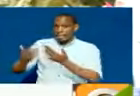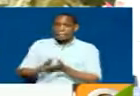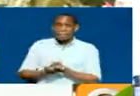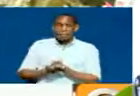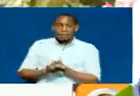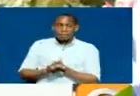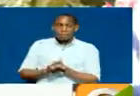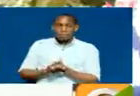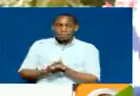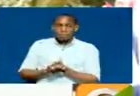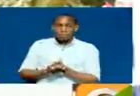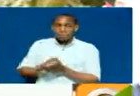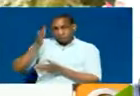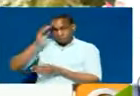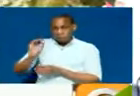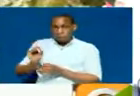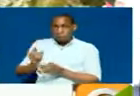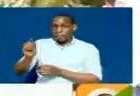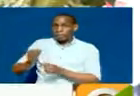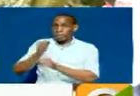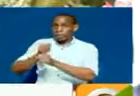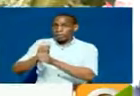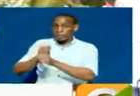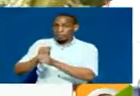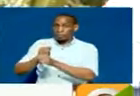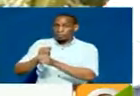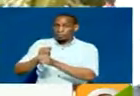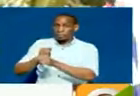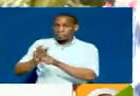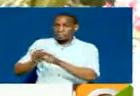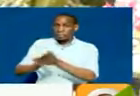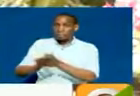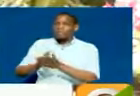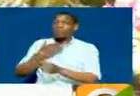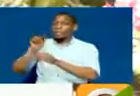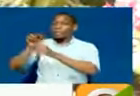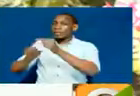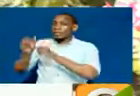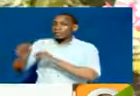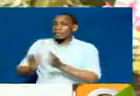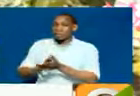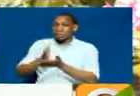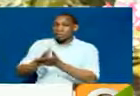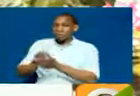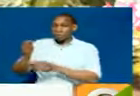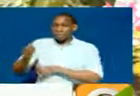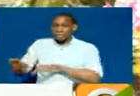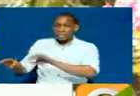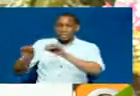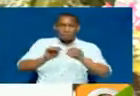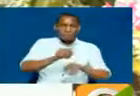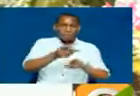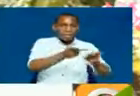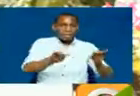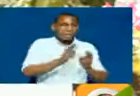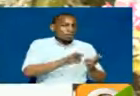may not know that somebody is just doing their duties, and they hold grudges against that person. So we take a judge to a place